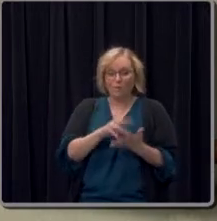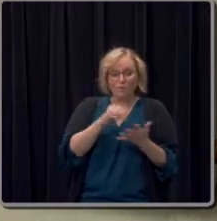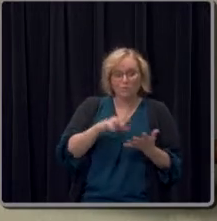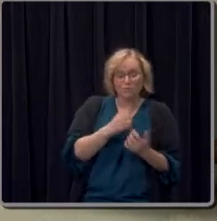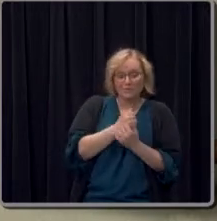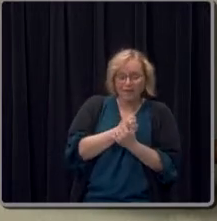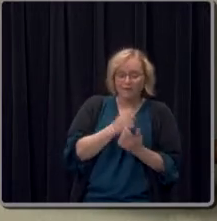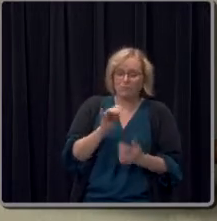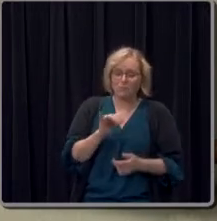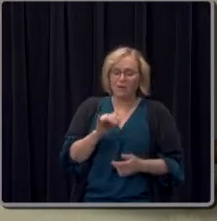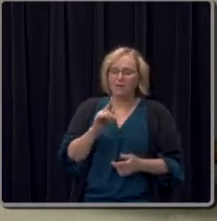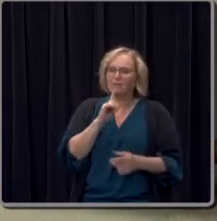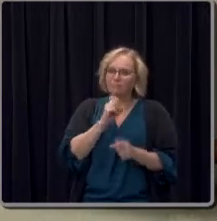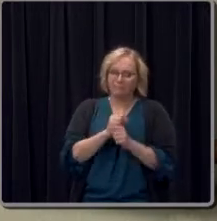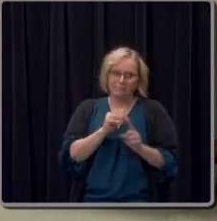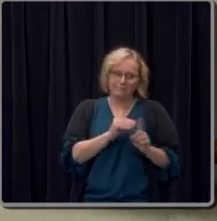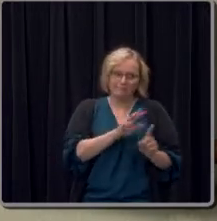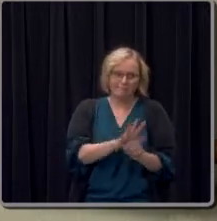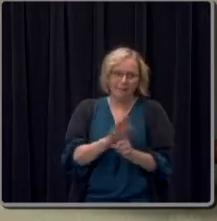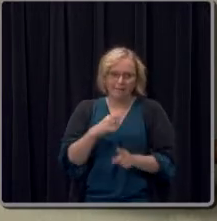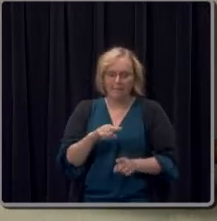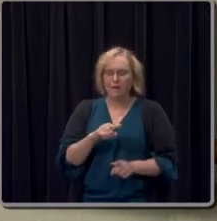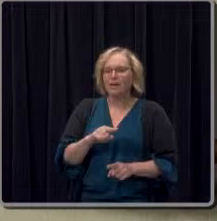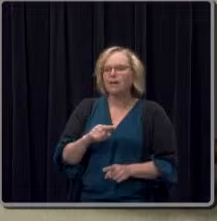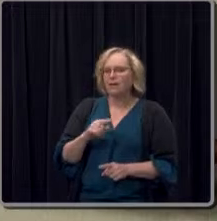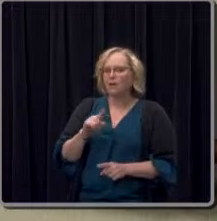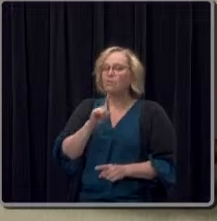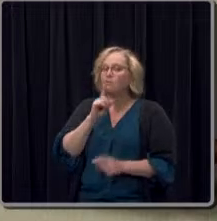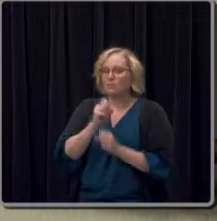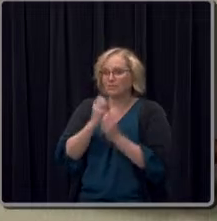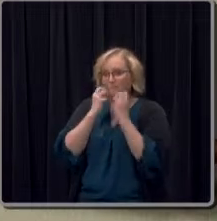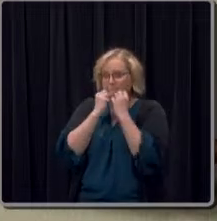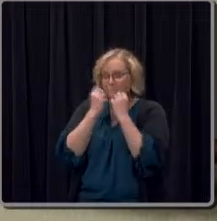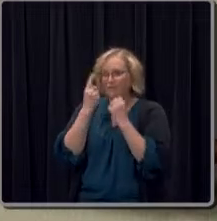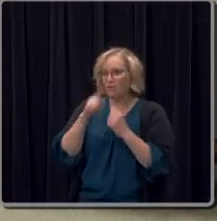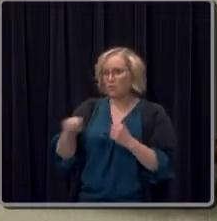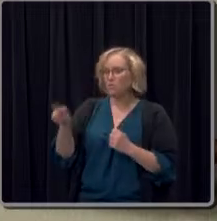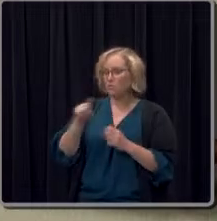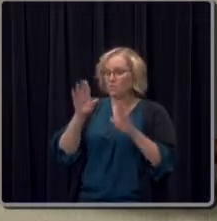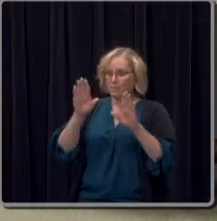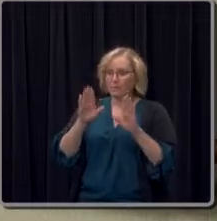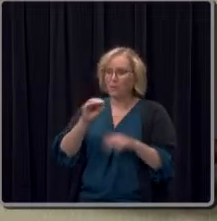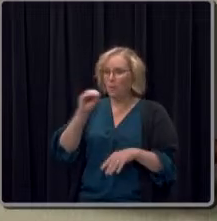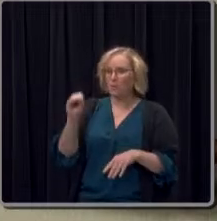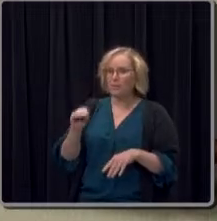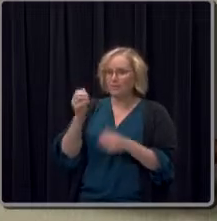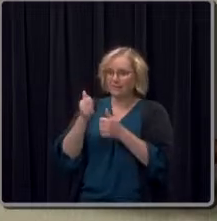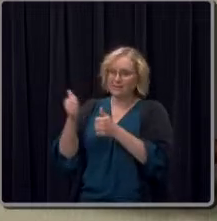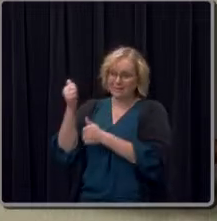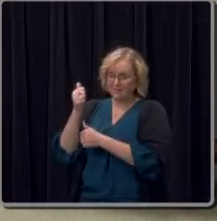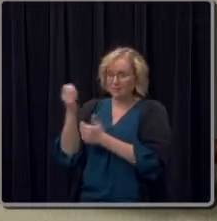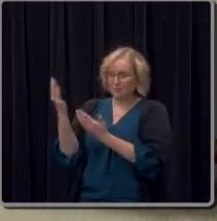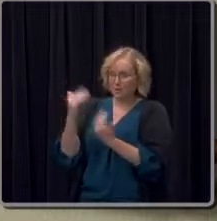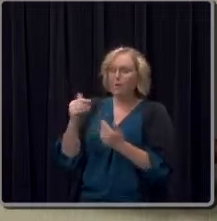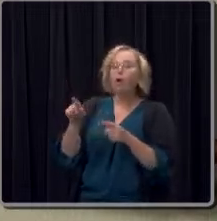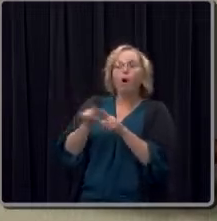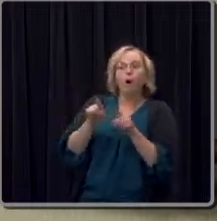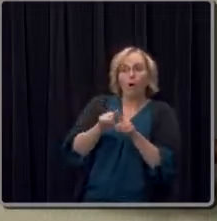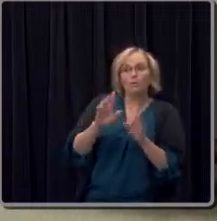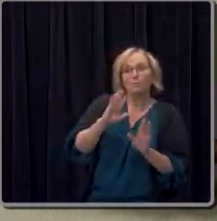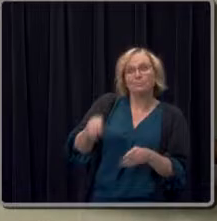mean really a lot for you wonderful, amazing Olathe dignitaries to be there, and we also have pizza.